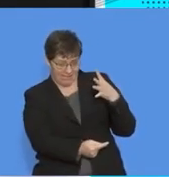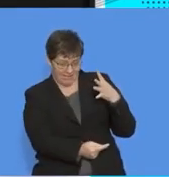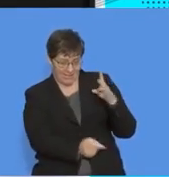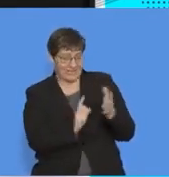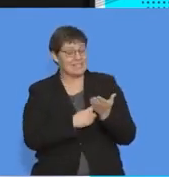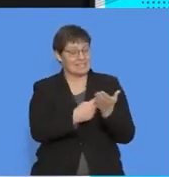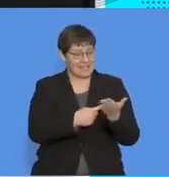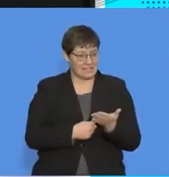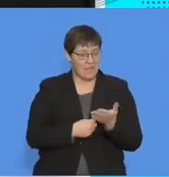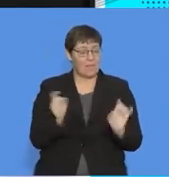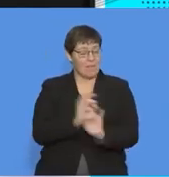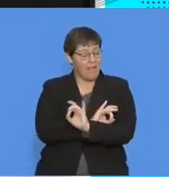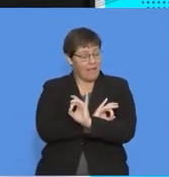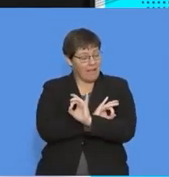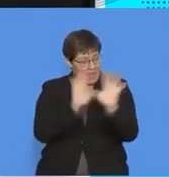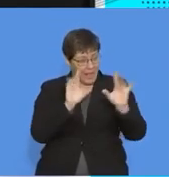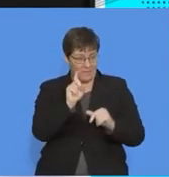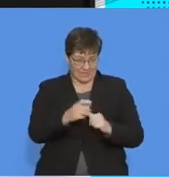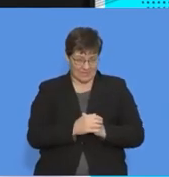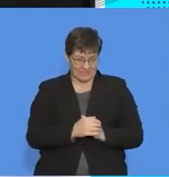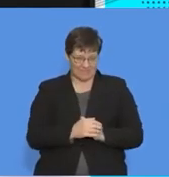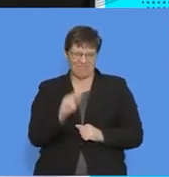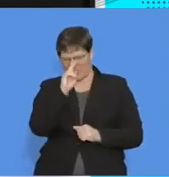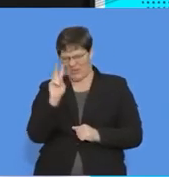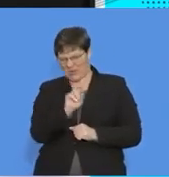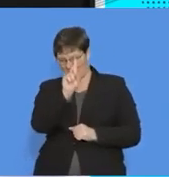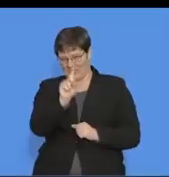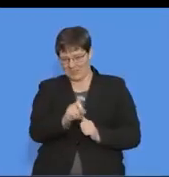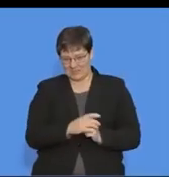need you to please be clear on that. But let's just look at the question.